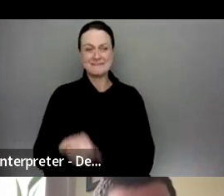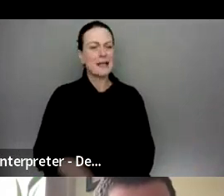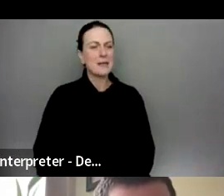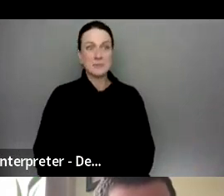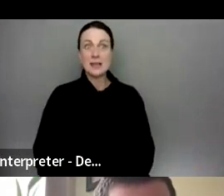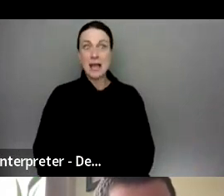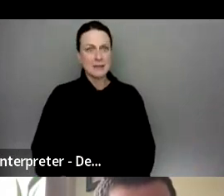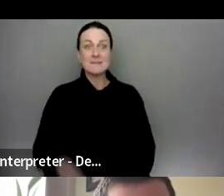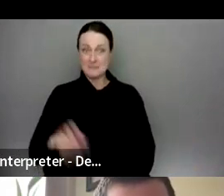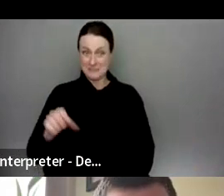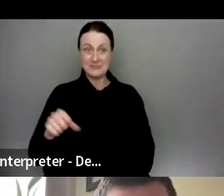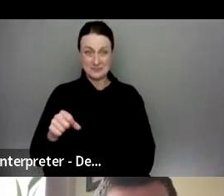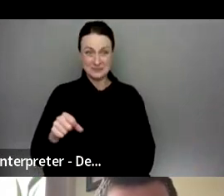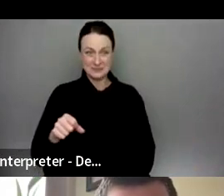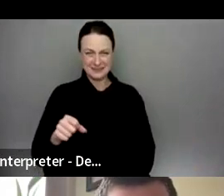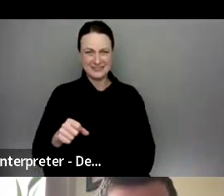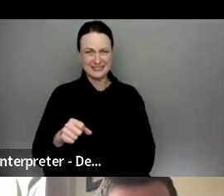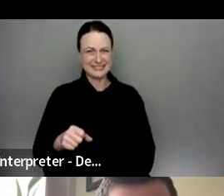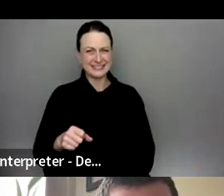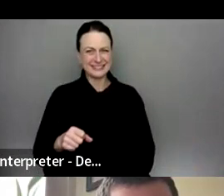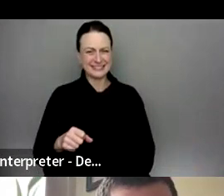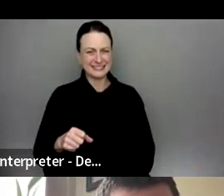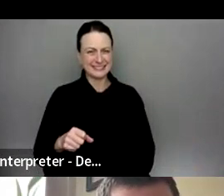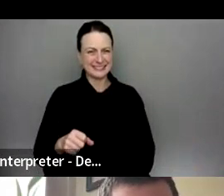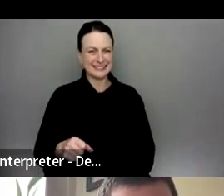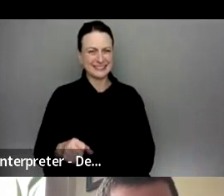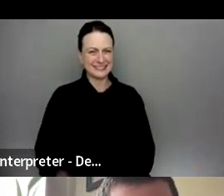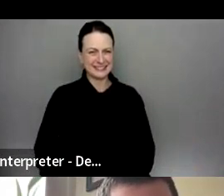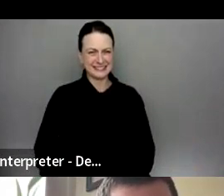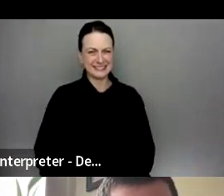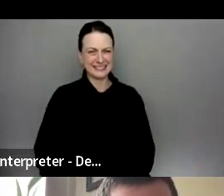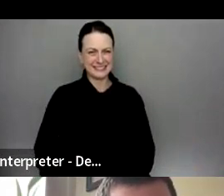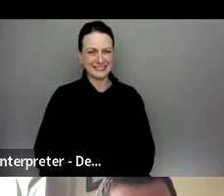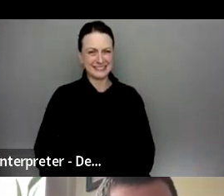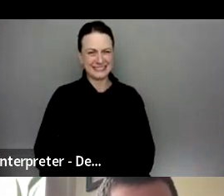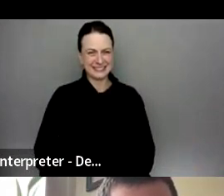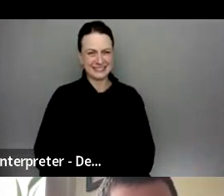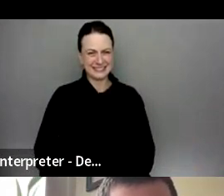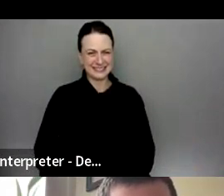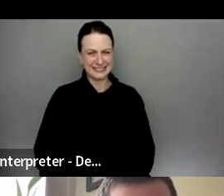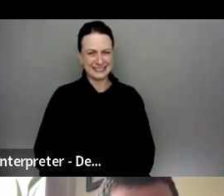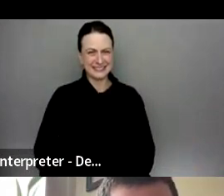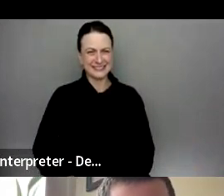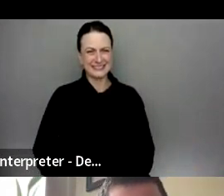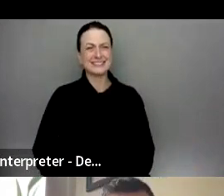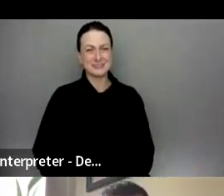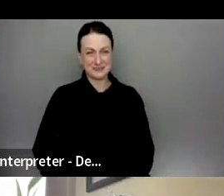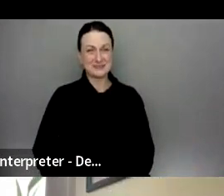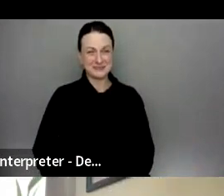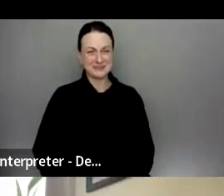a lot, amazing. right? This is the best, says Milad. Yeah, best ever. Taking the stage. All